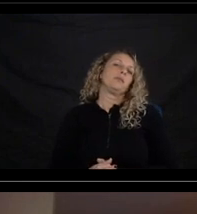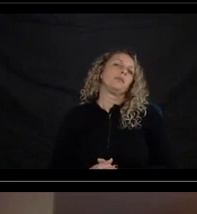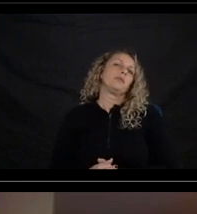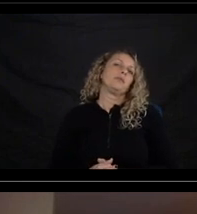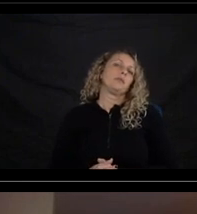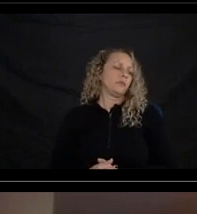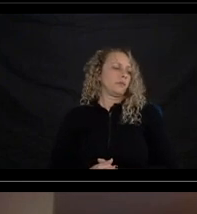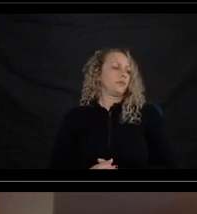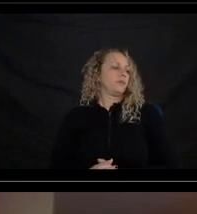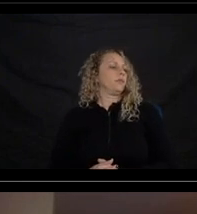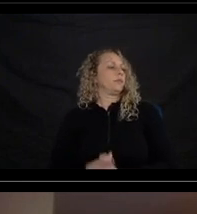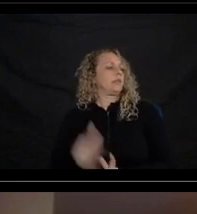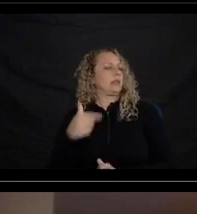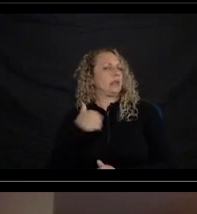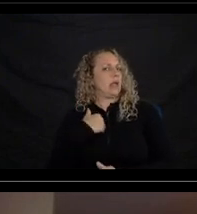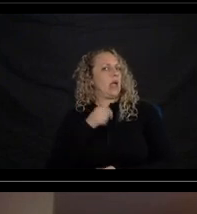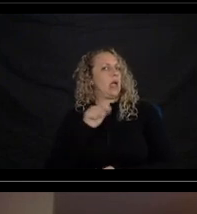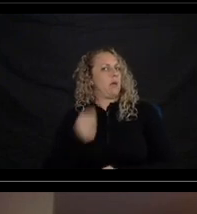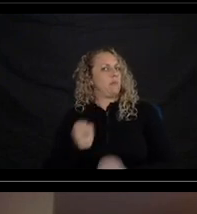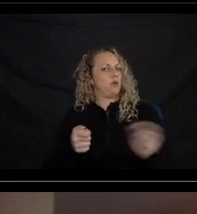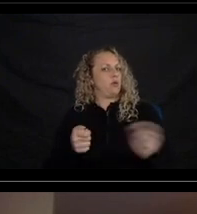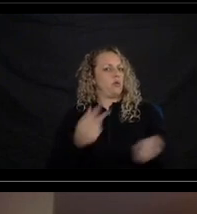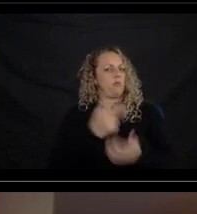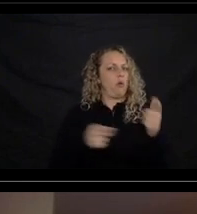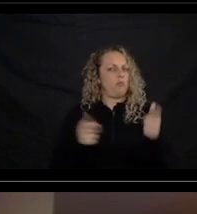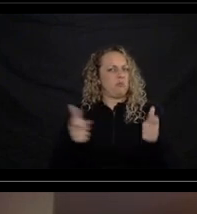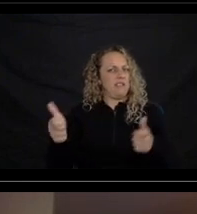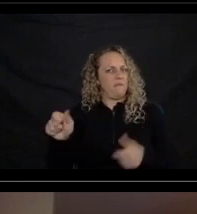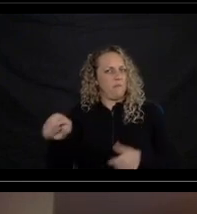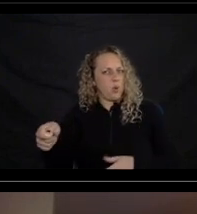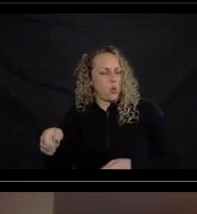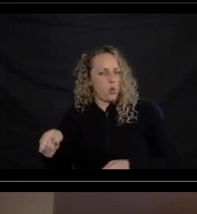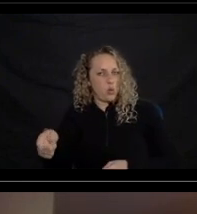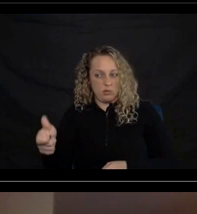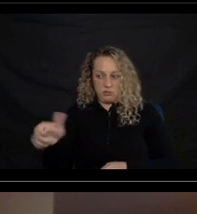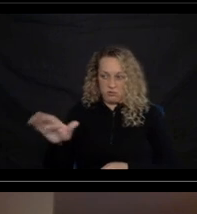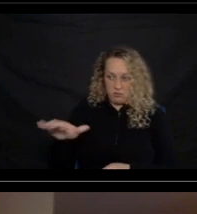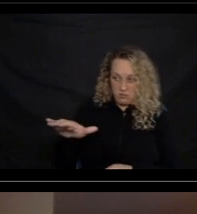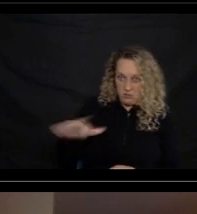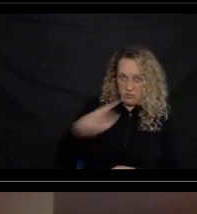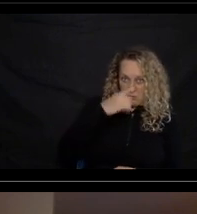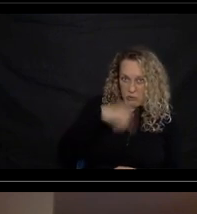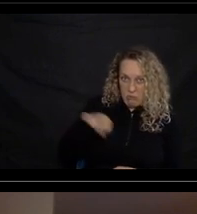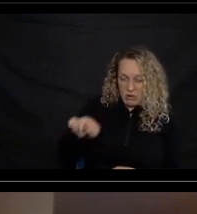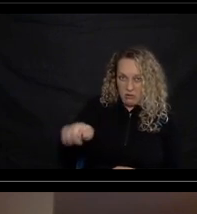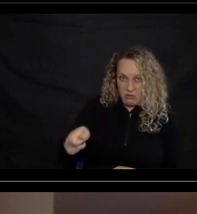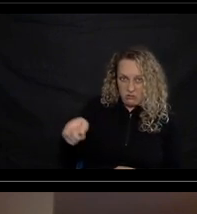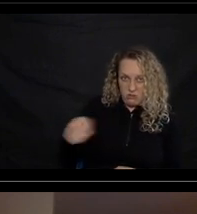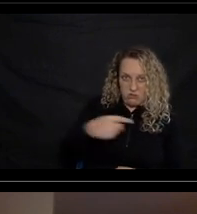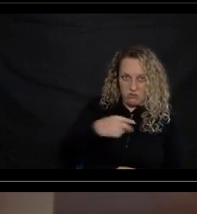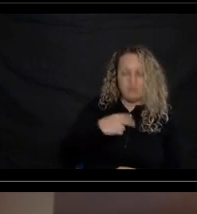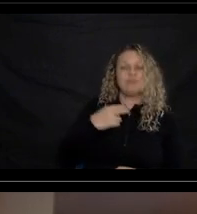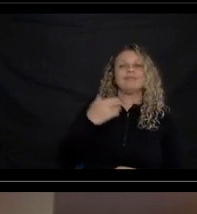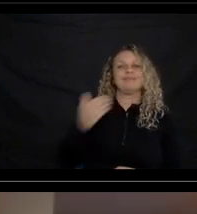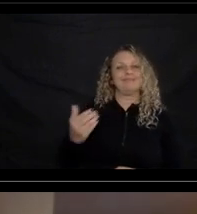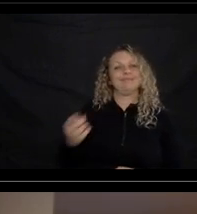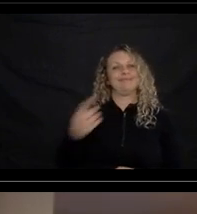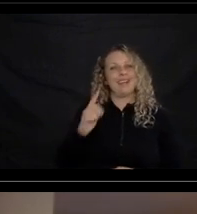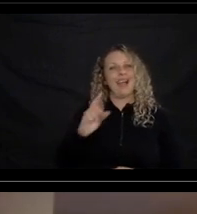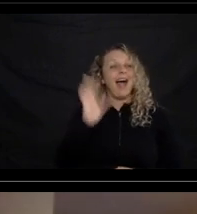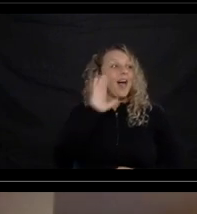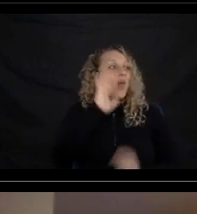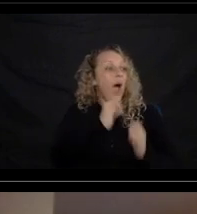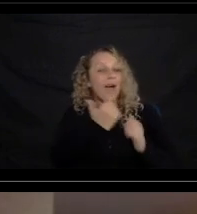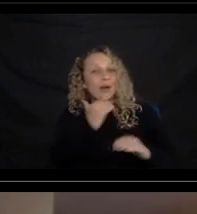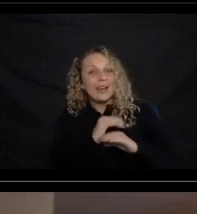Catherine, I've unmuted Nicole, but she is also self-muted. So Nicole Lewis, if you could unmute your, there you go. Hello. Hi.